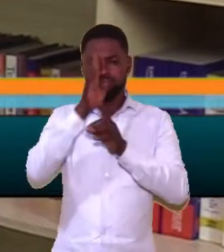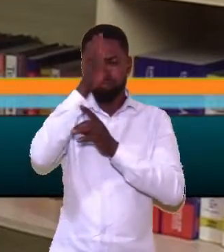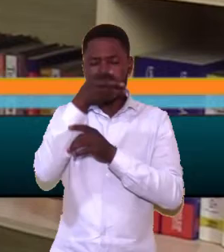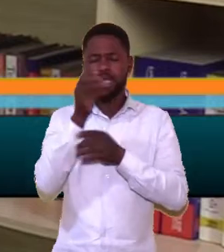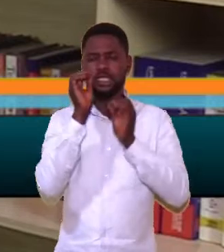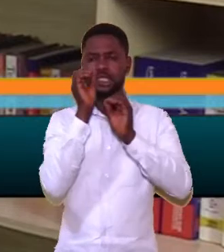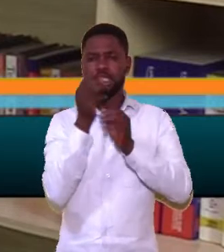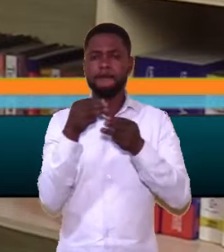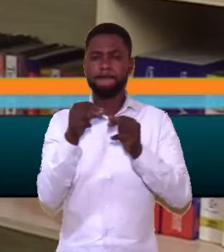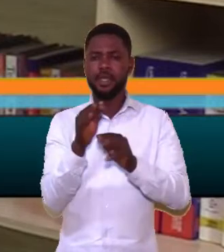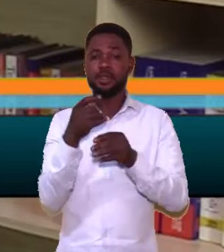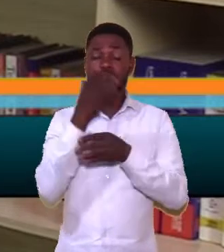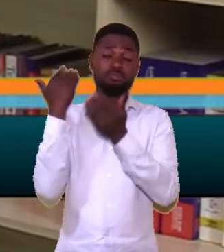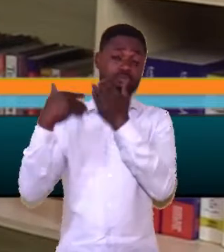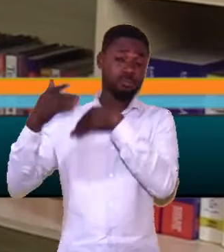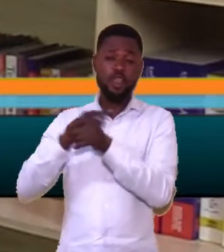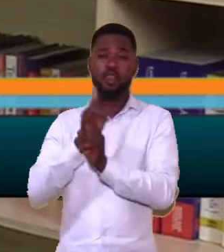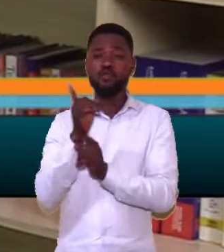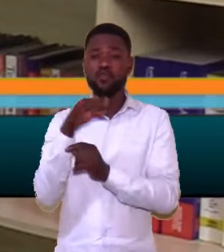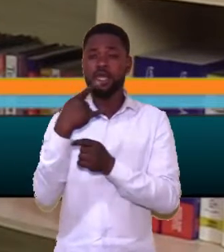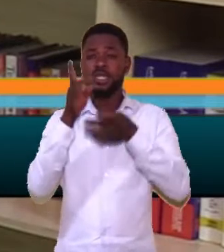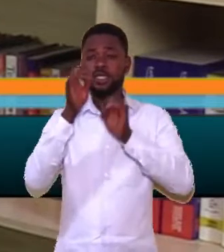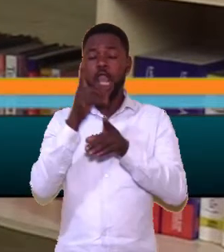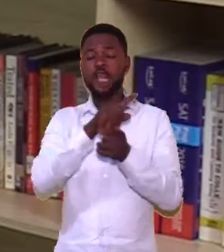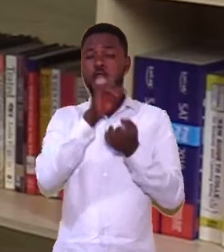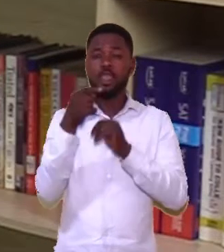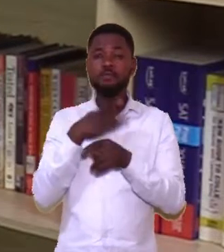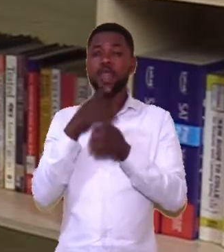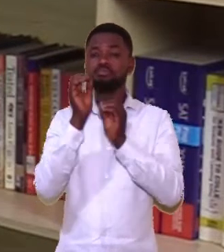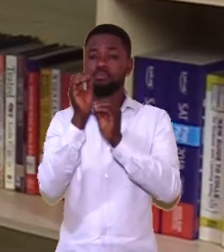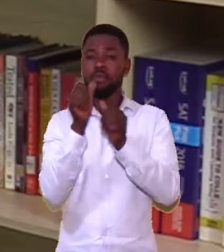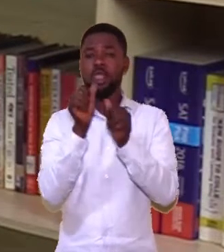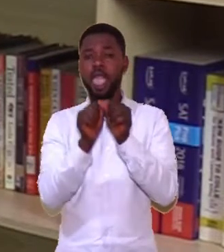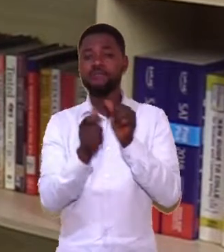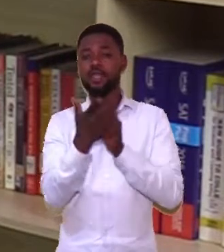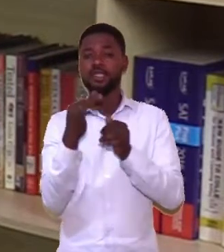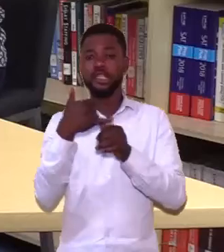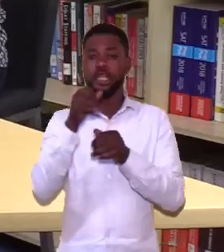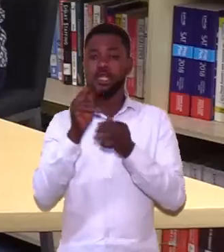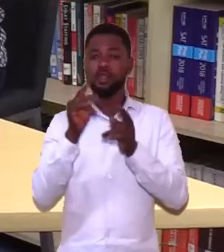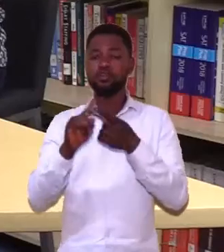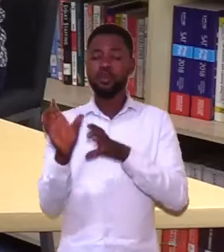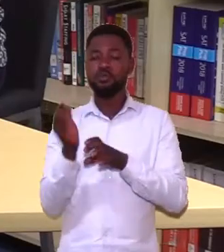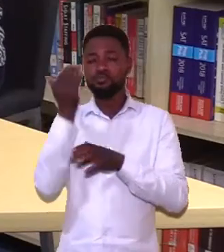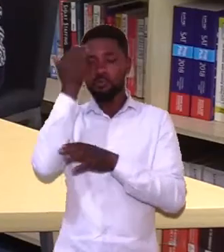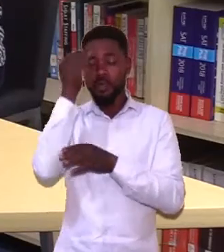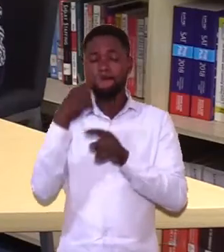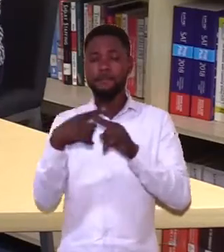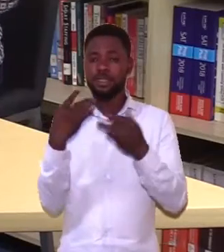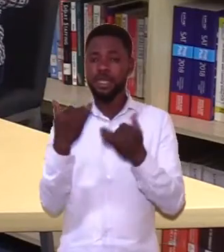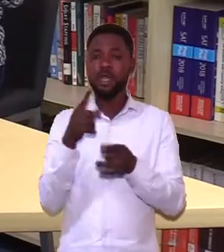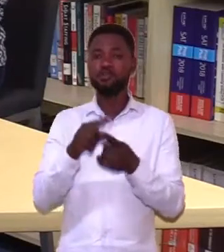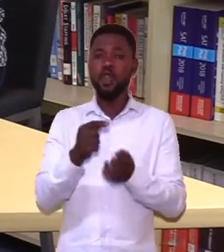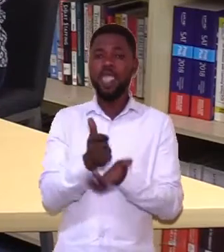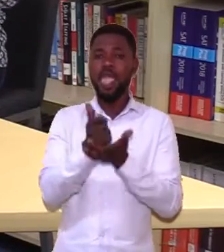innovative teaching methods. So we're saying gone are those days where the teacher just tells the students everything they need to know. Now the students,